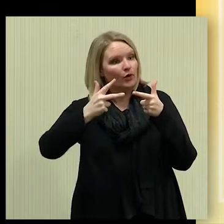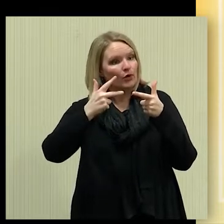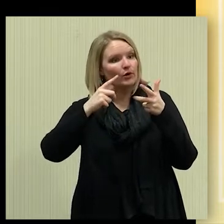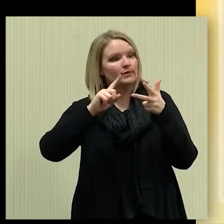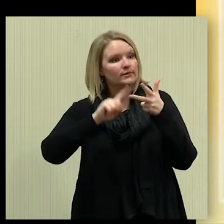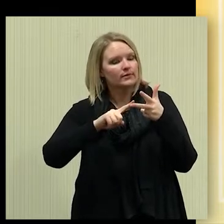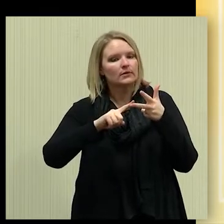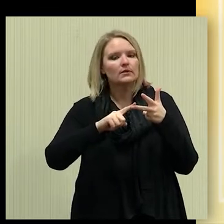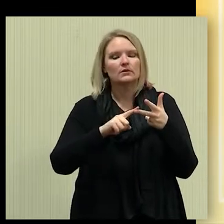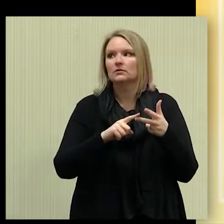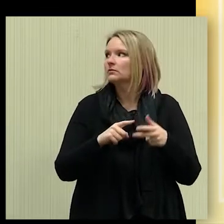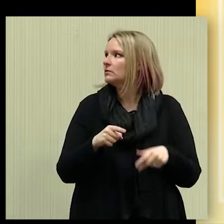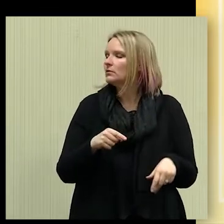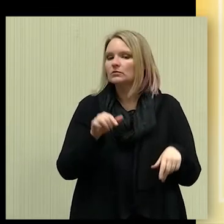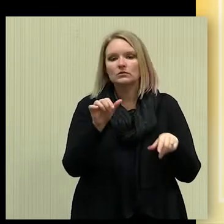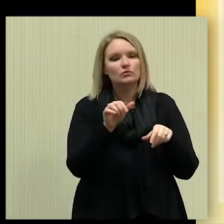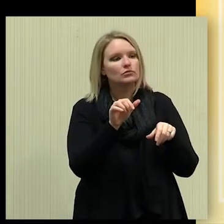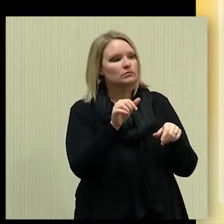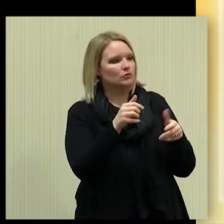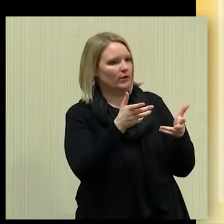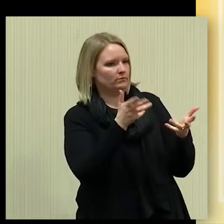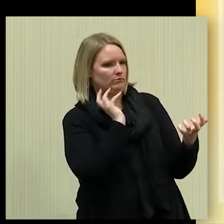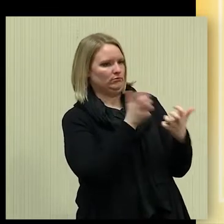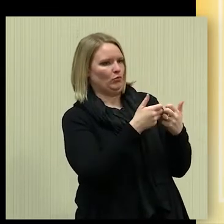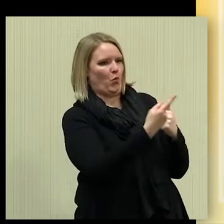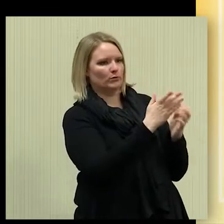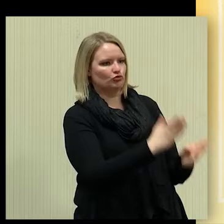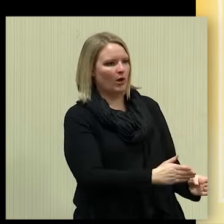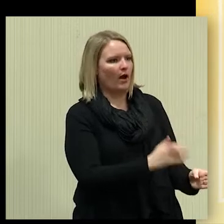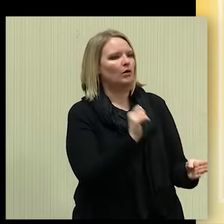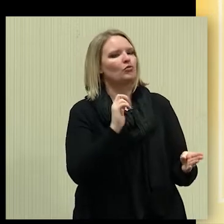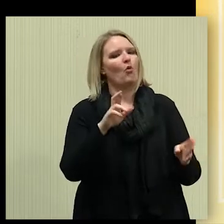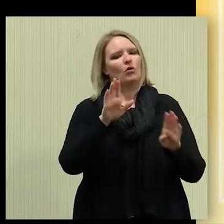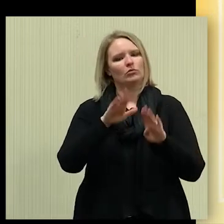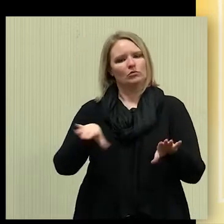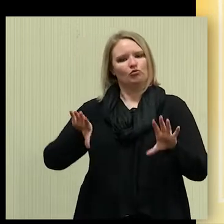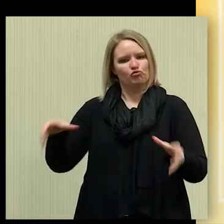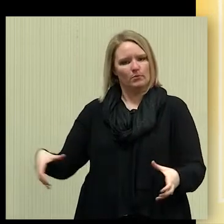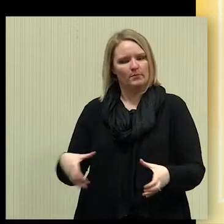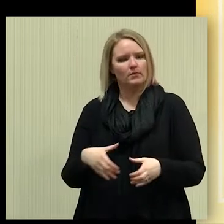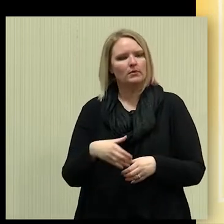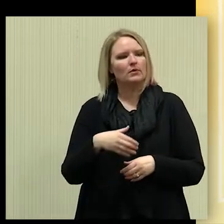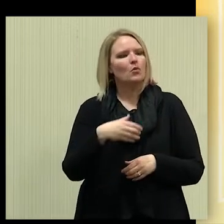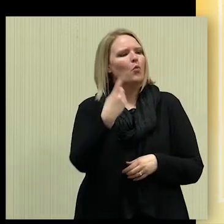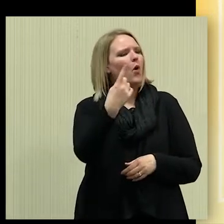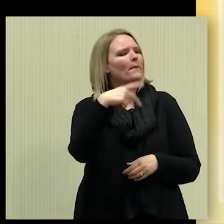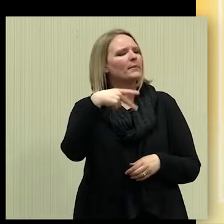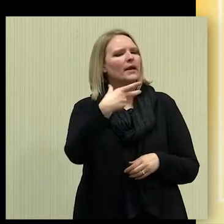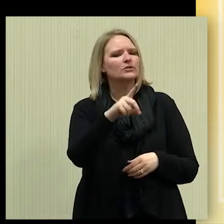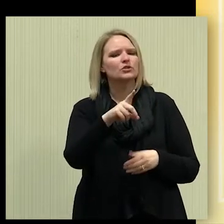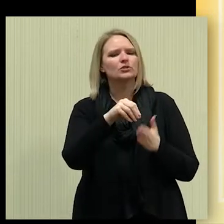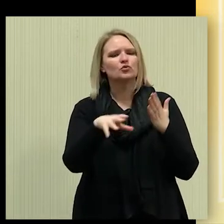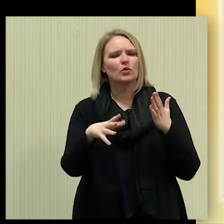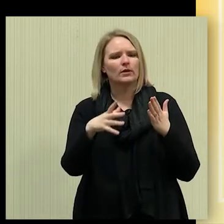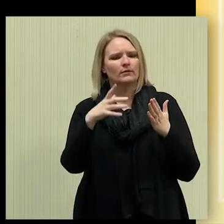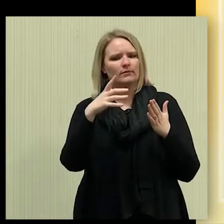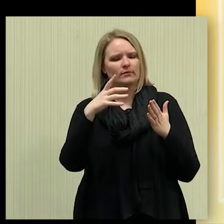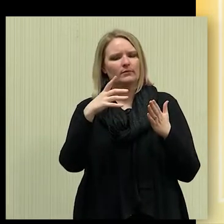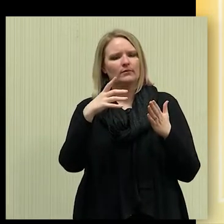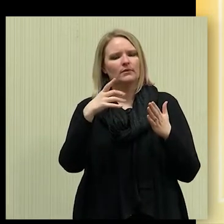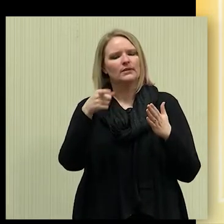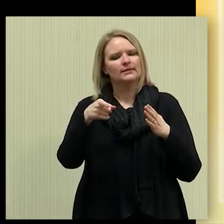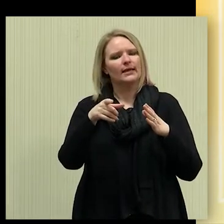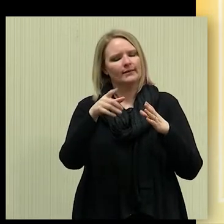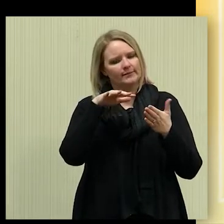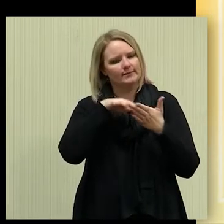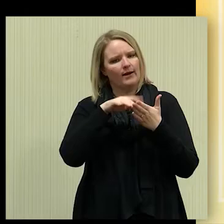one child or as a group. One of my PhD students a couple years ago did a study on circle time in preschool